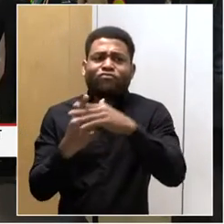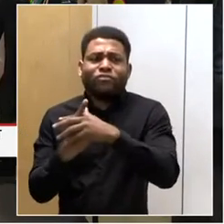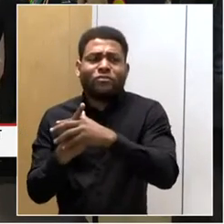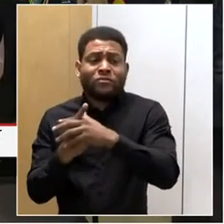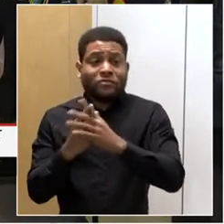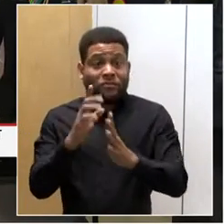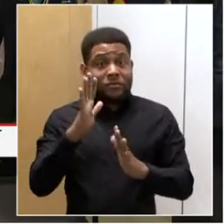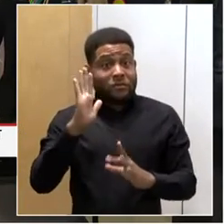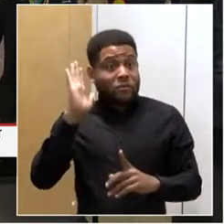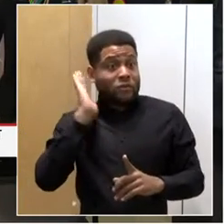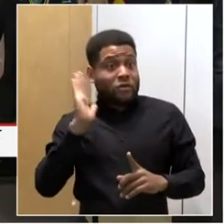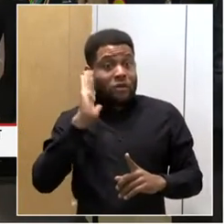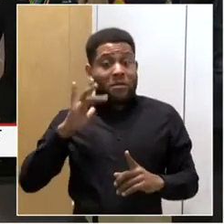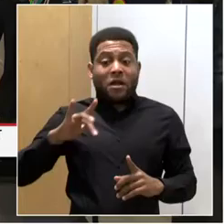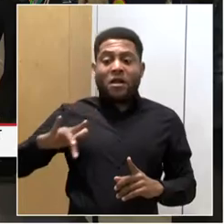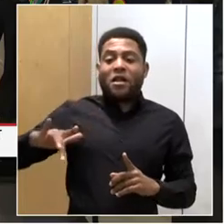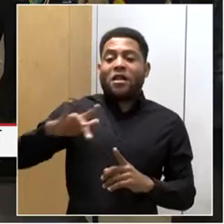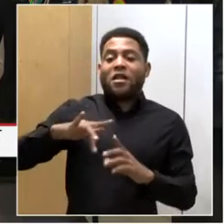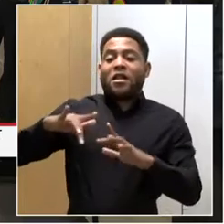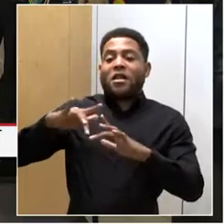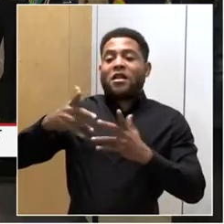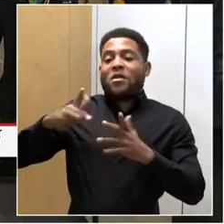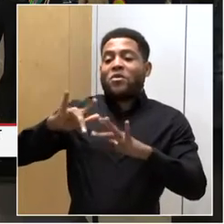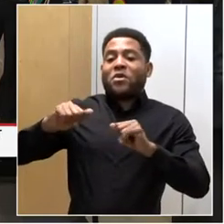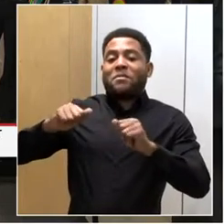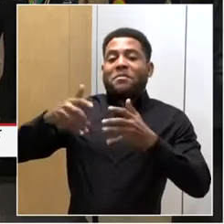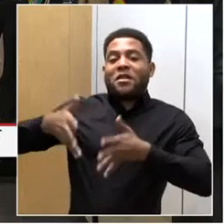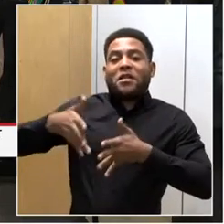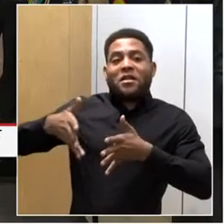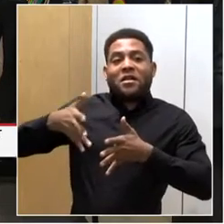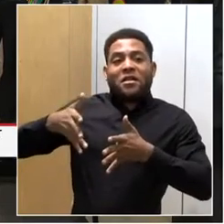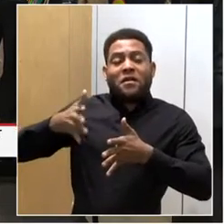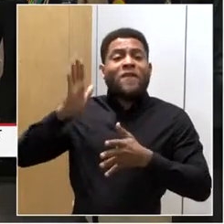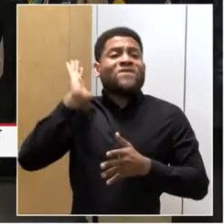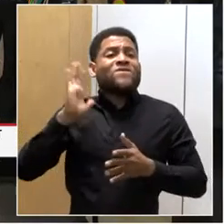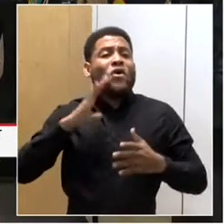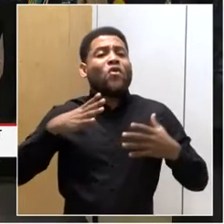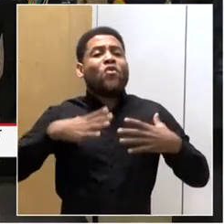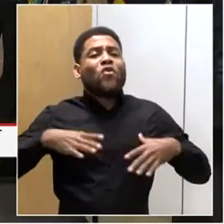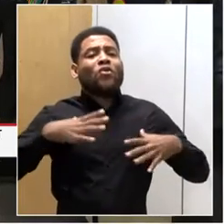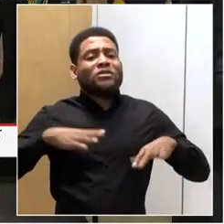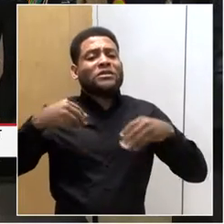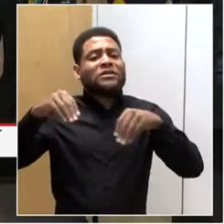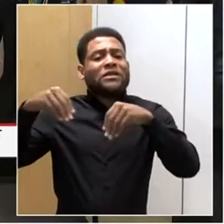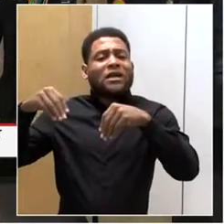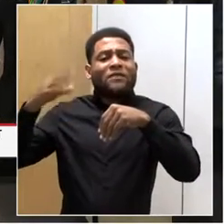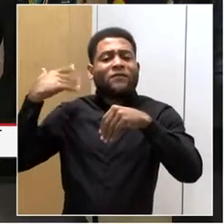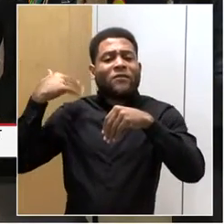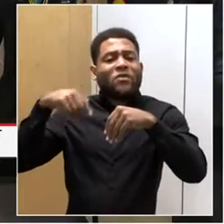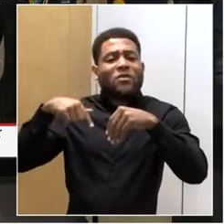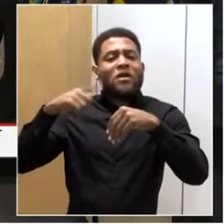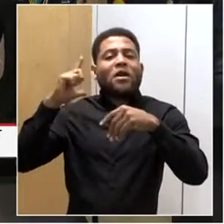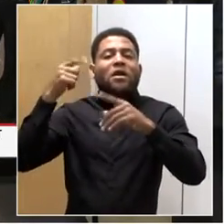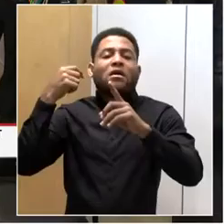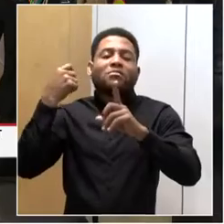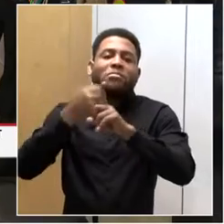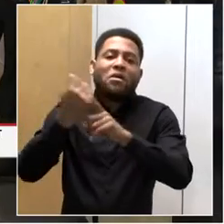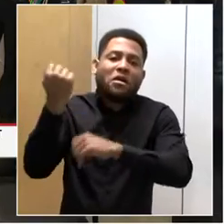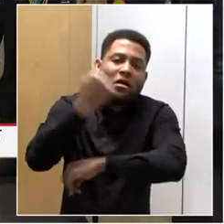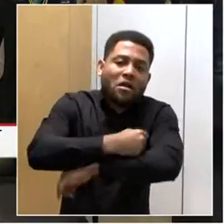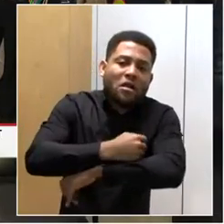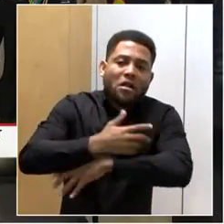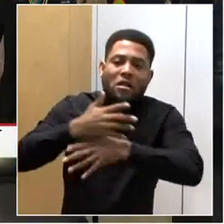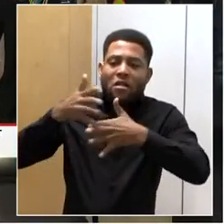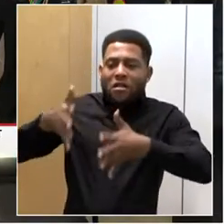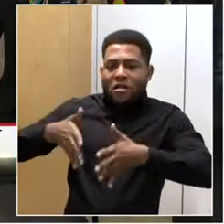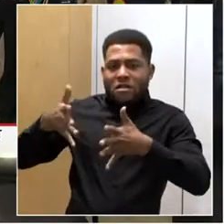used to be in a clothing store to an interactive experience. Now, a big part of that